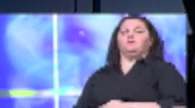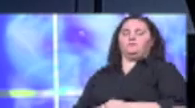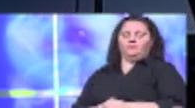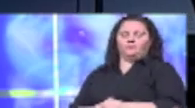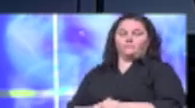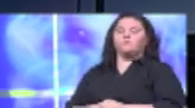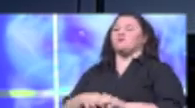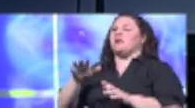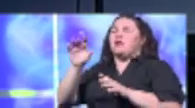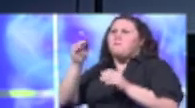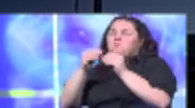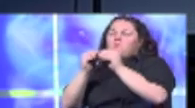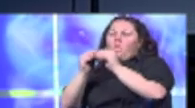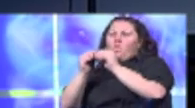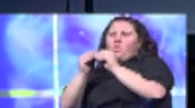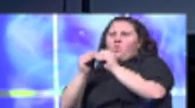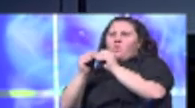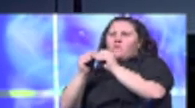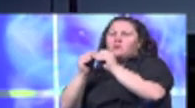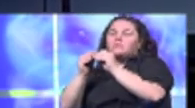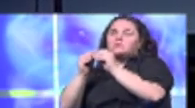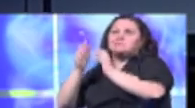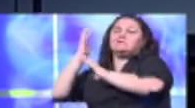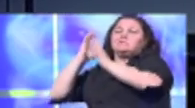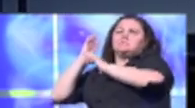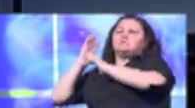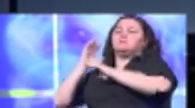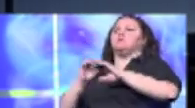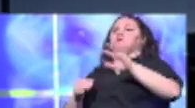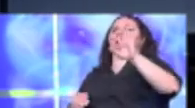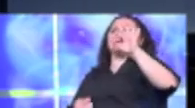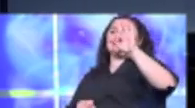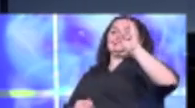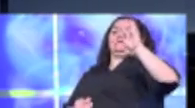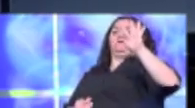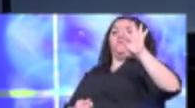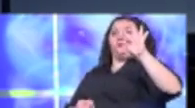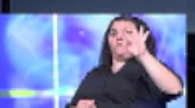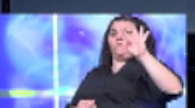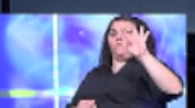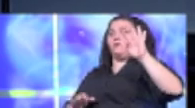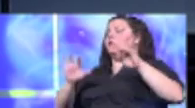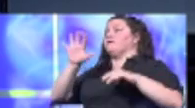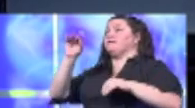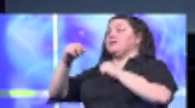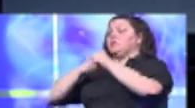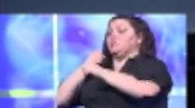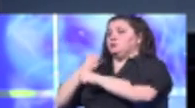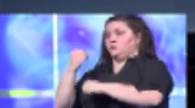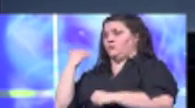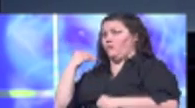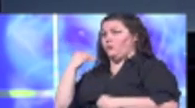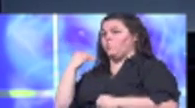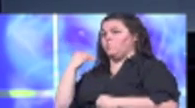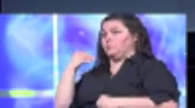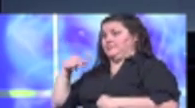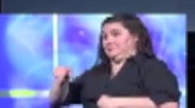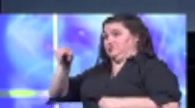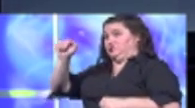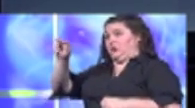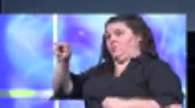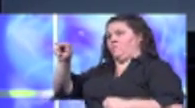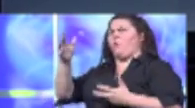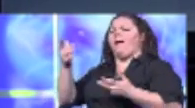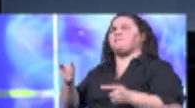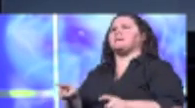Let's go back even a little bit more recent in times. 1964, 50 years ago, in January,